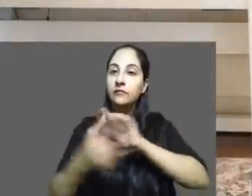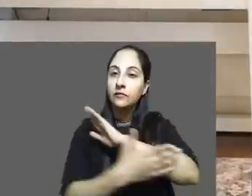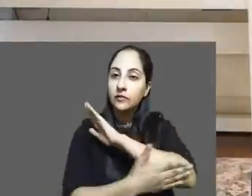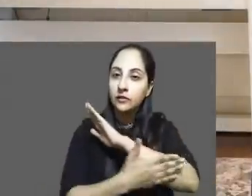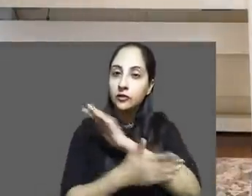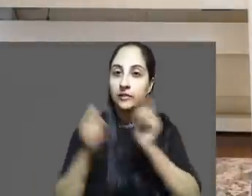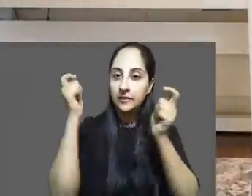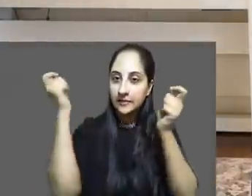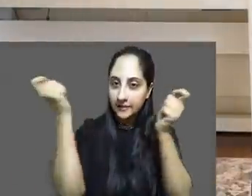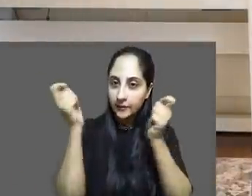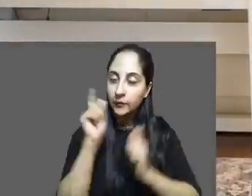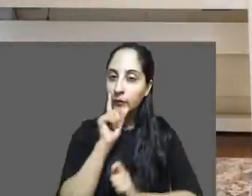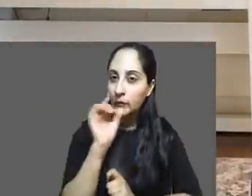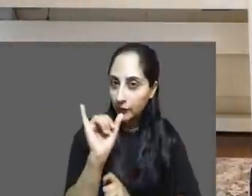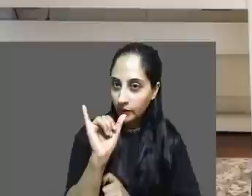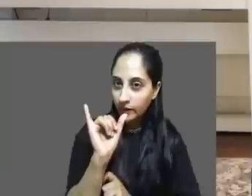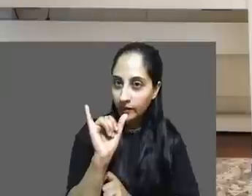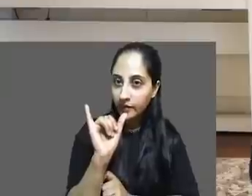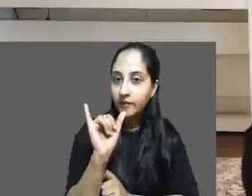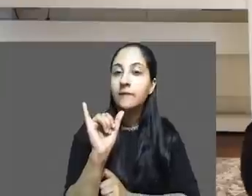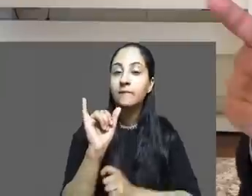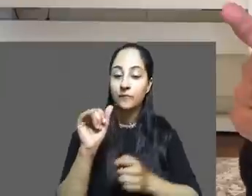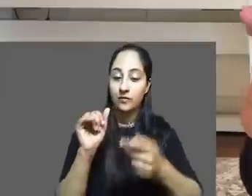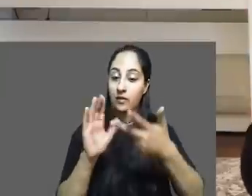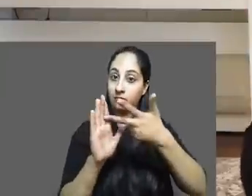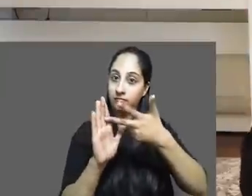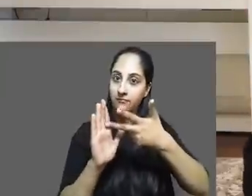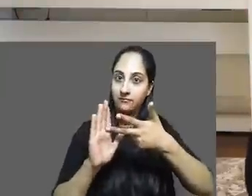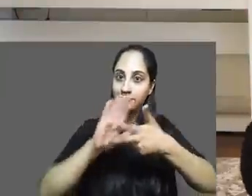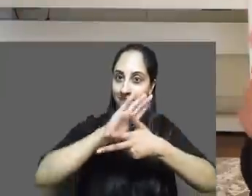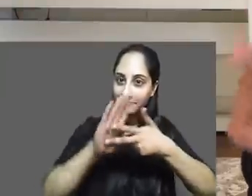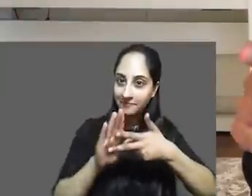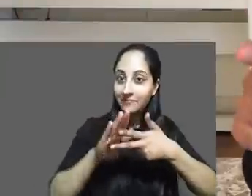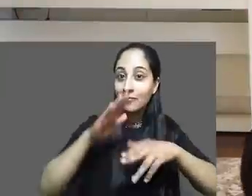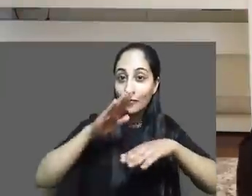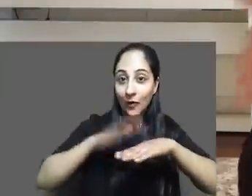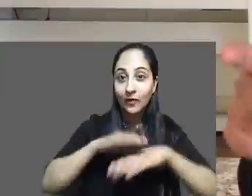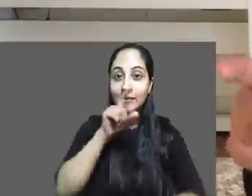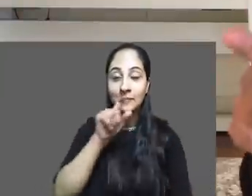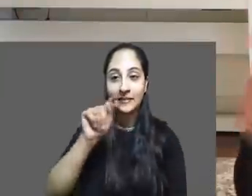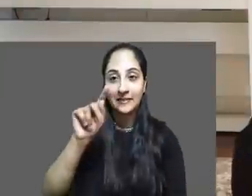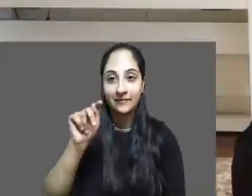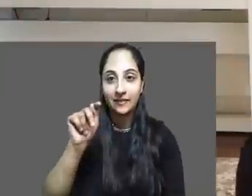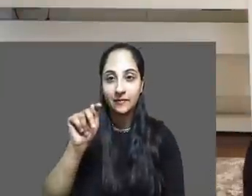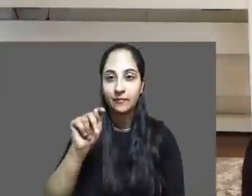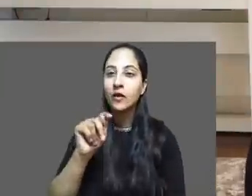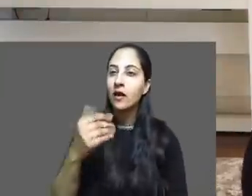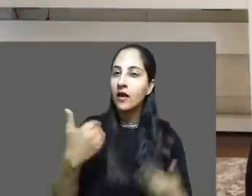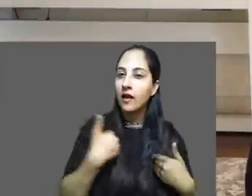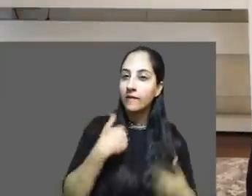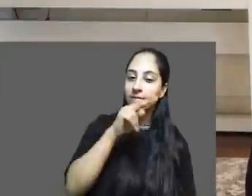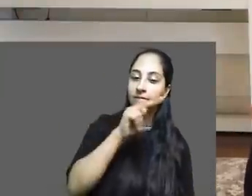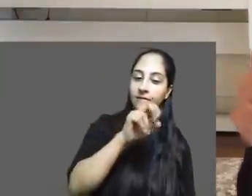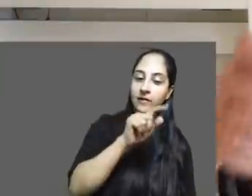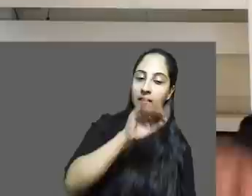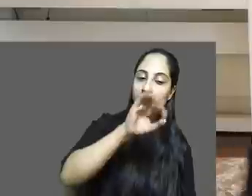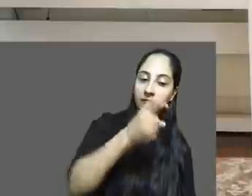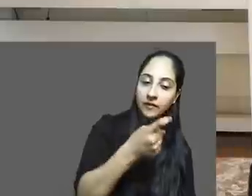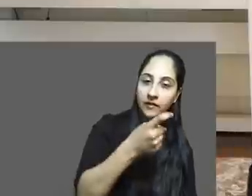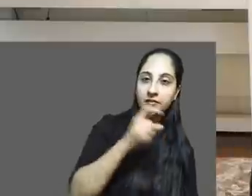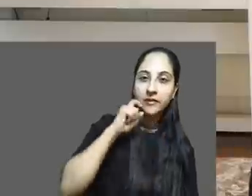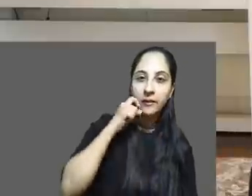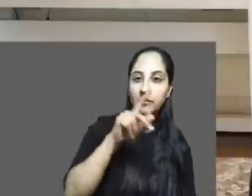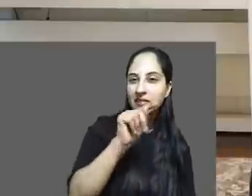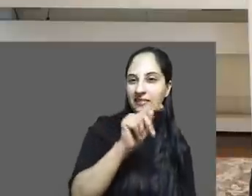the significance of the half scene. So, like I said, cancel those subscriptions, maybe just for the weekend, but cancel those subscriptions